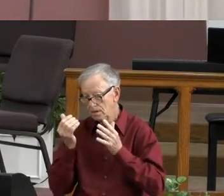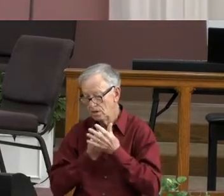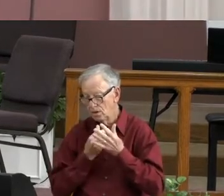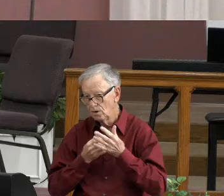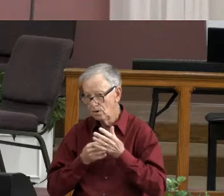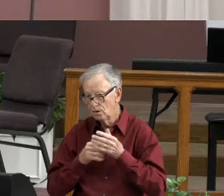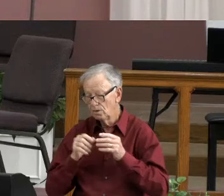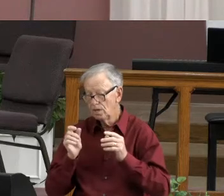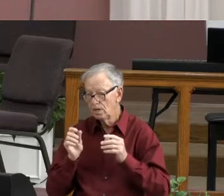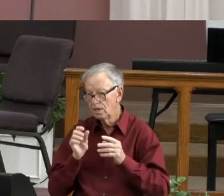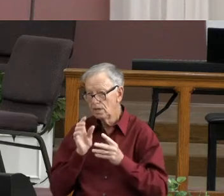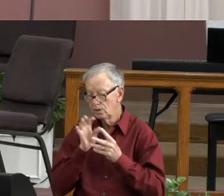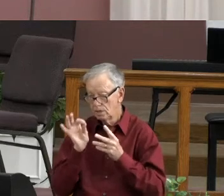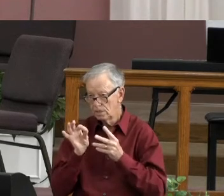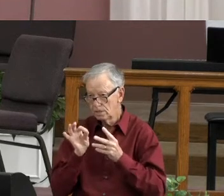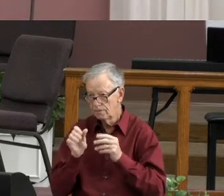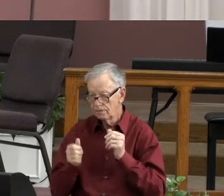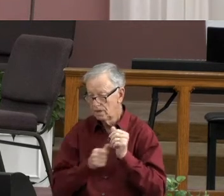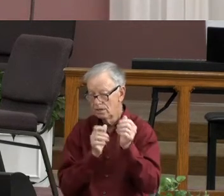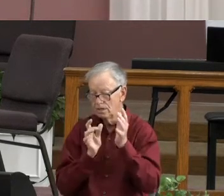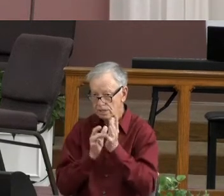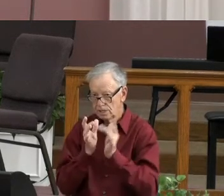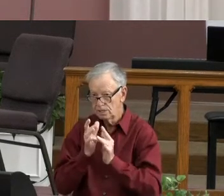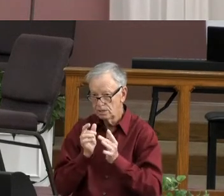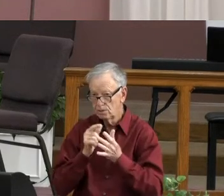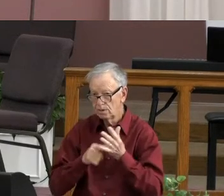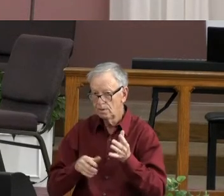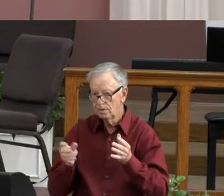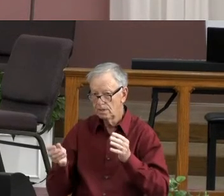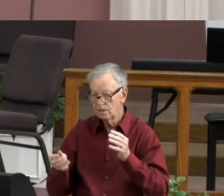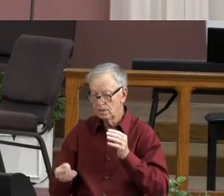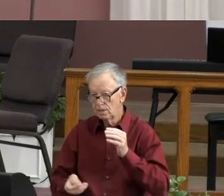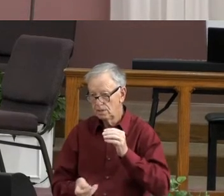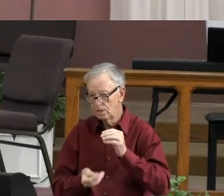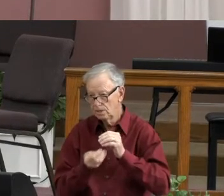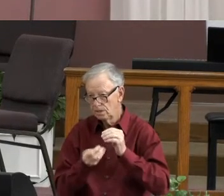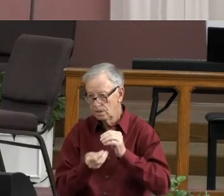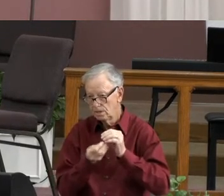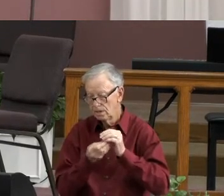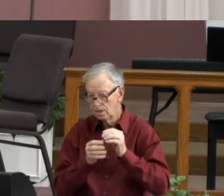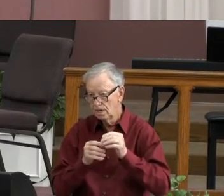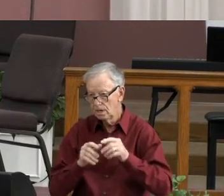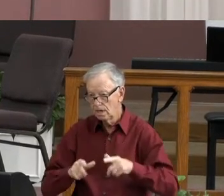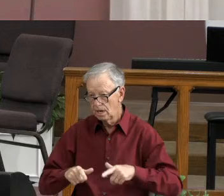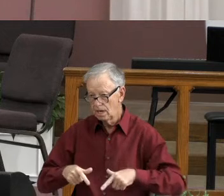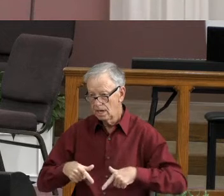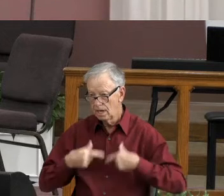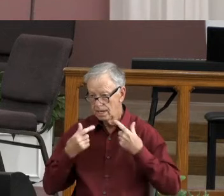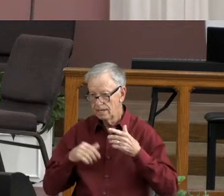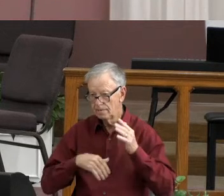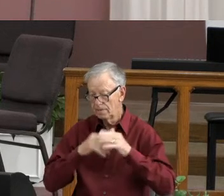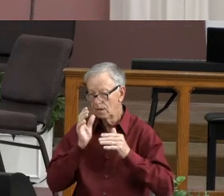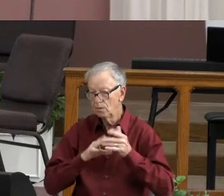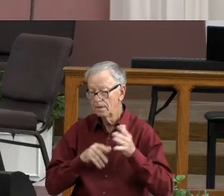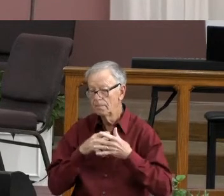will invest our lives building and what power we'll use to do it.